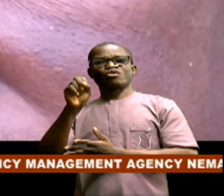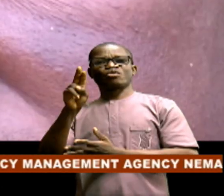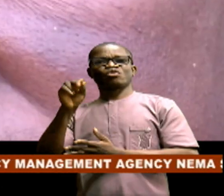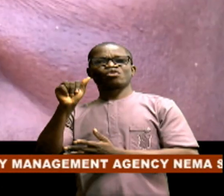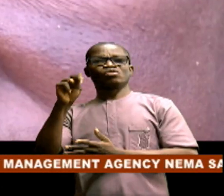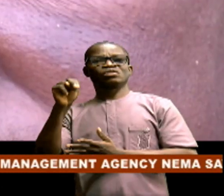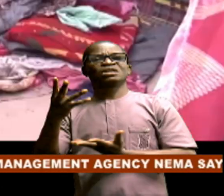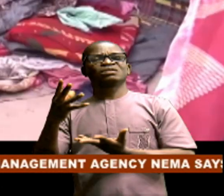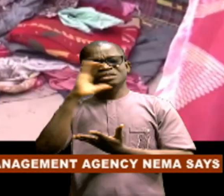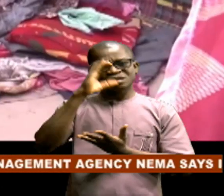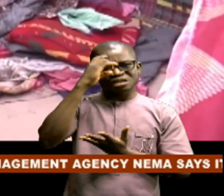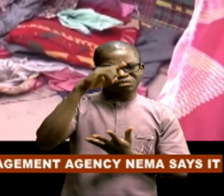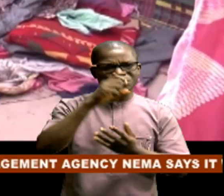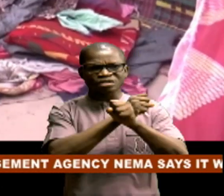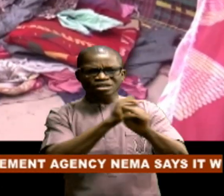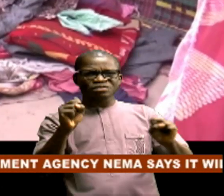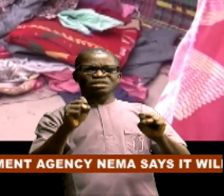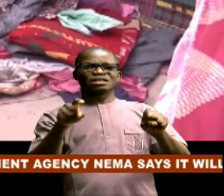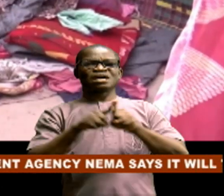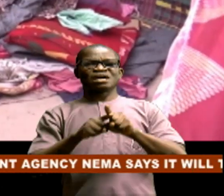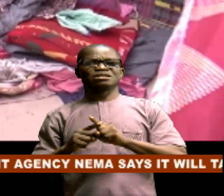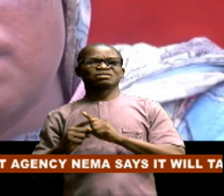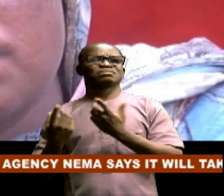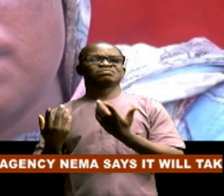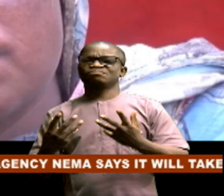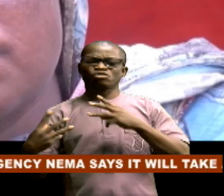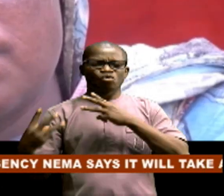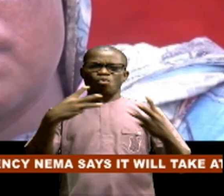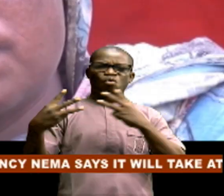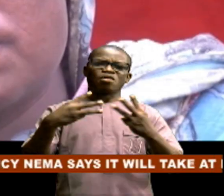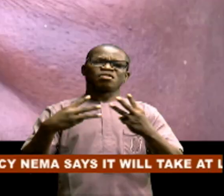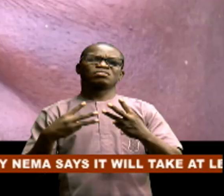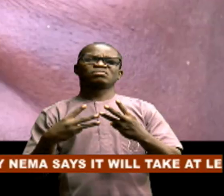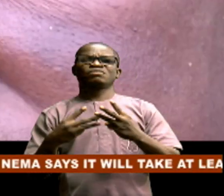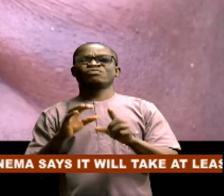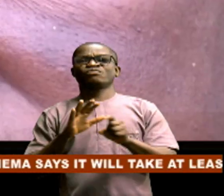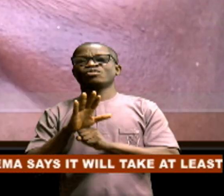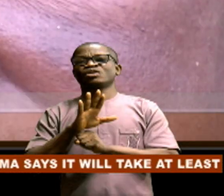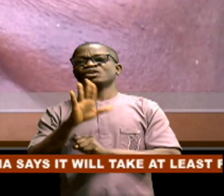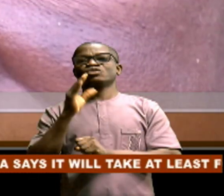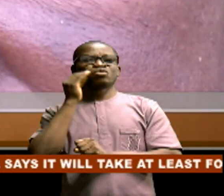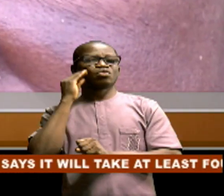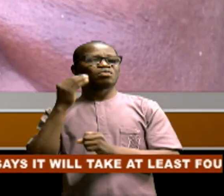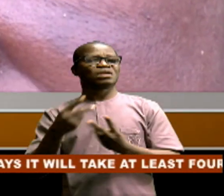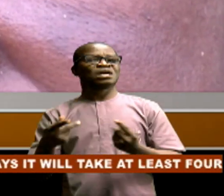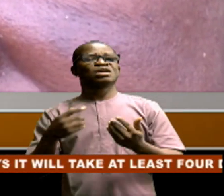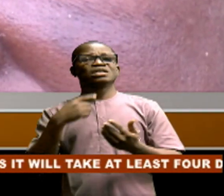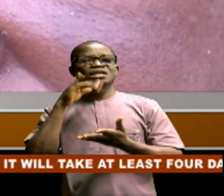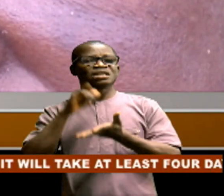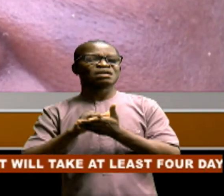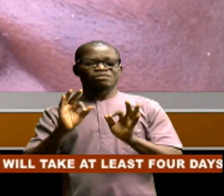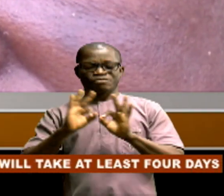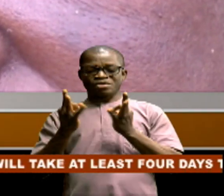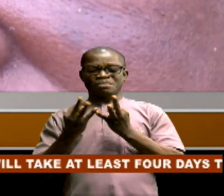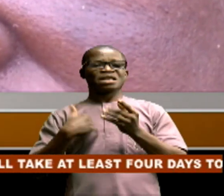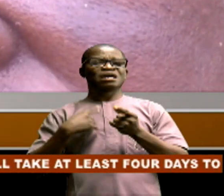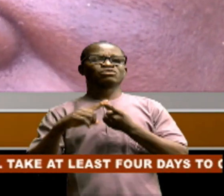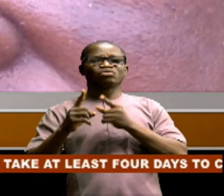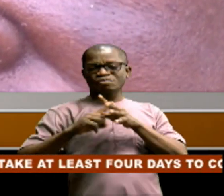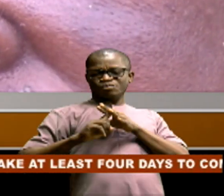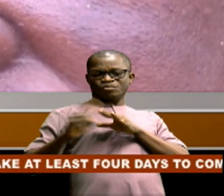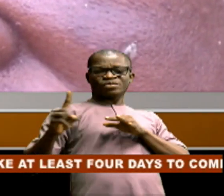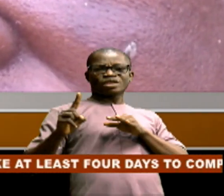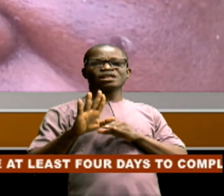in Chad as fighting engulfs our homeland. Deski said she knew her family would have to flee their home